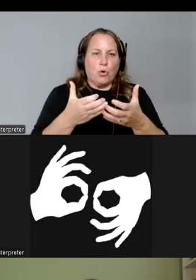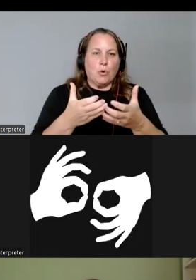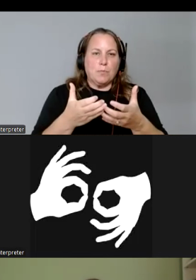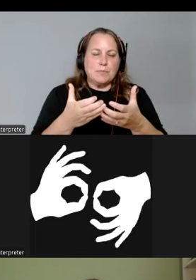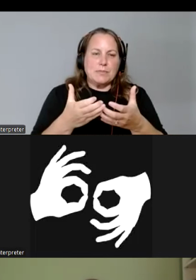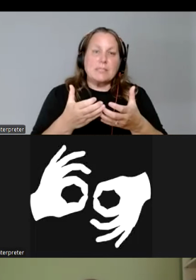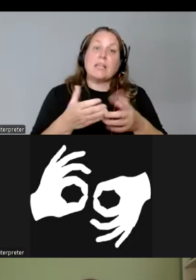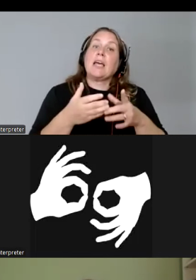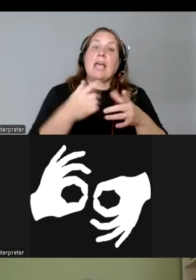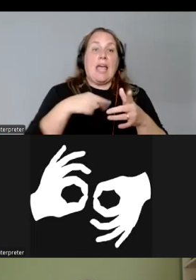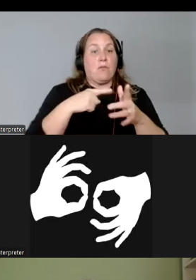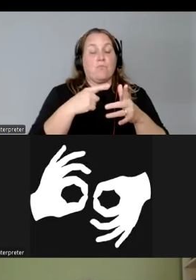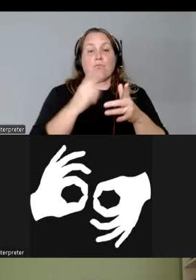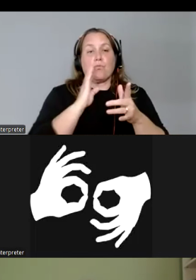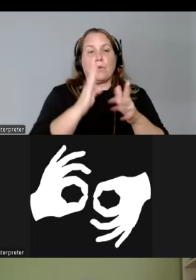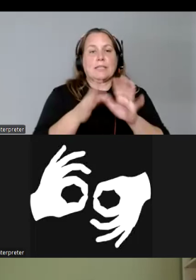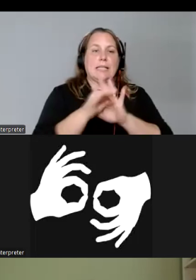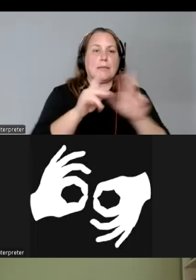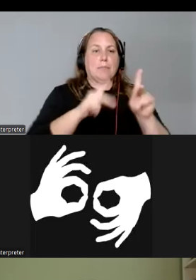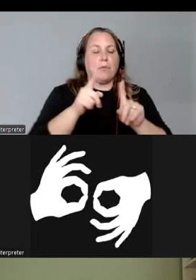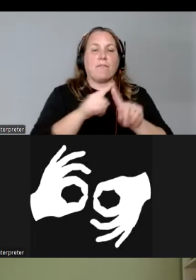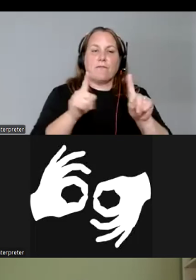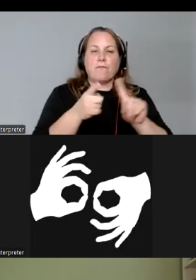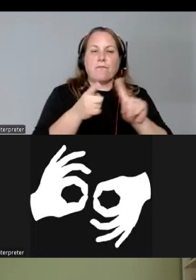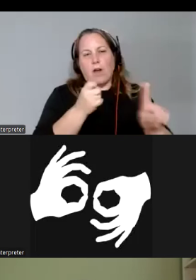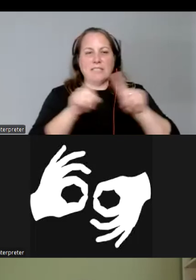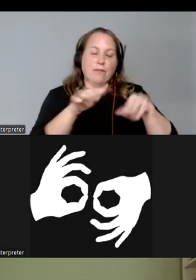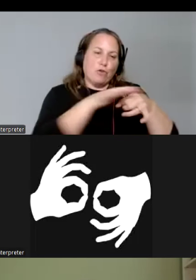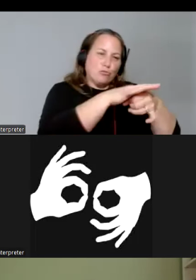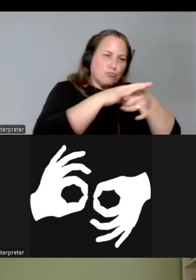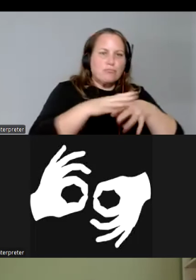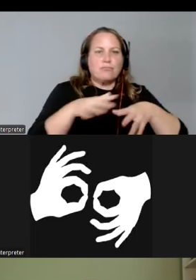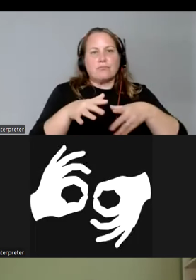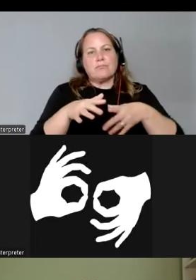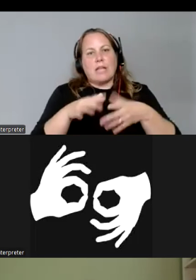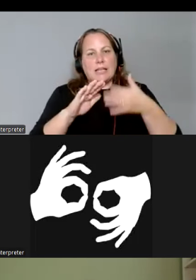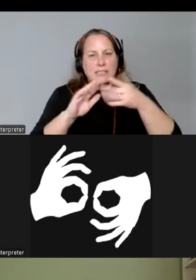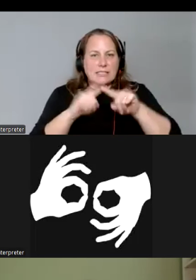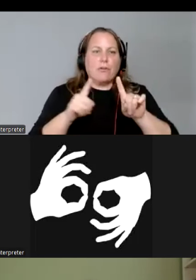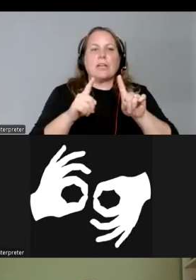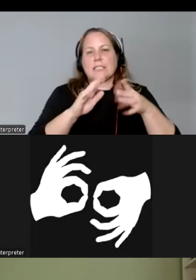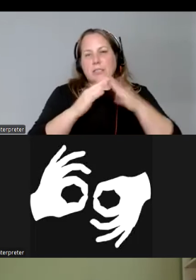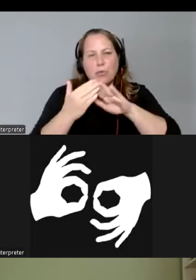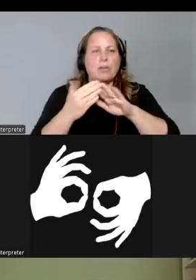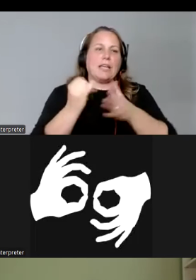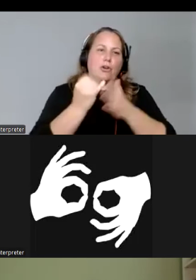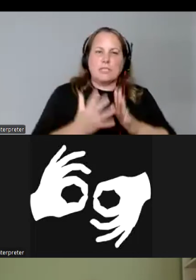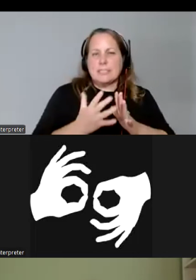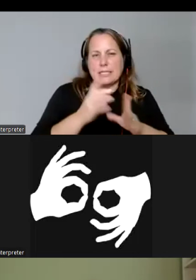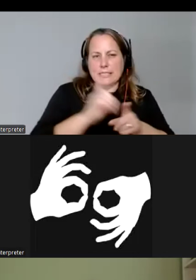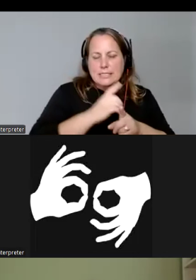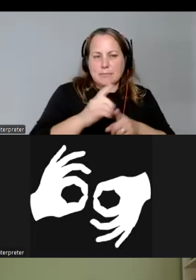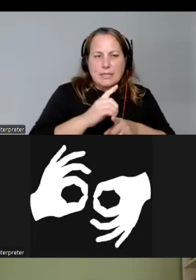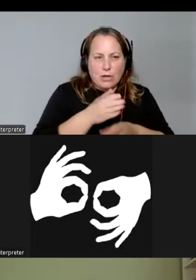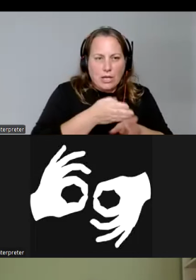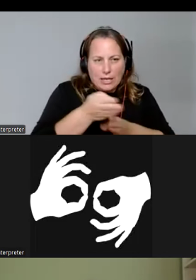disciplines. And the assessment criteria are artistic merit, suitability of the proposed project for the setting